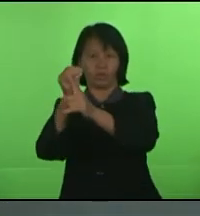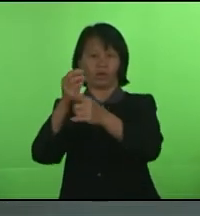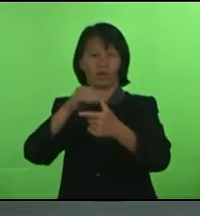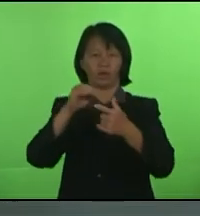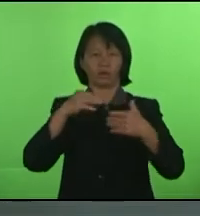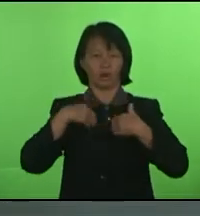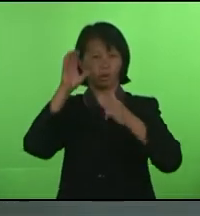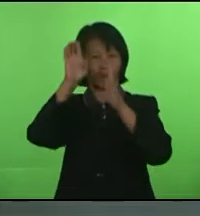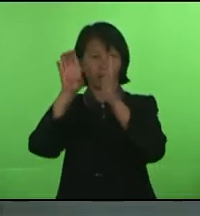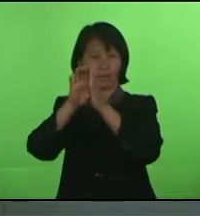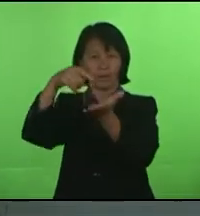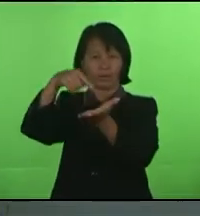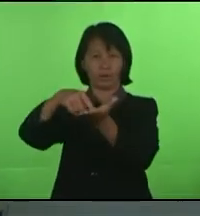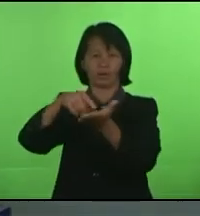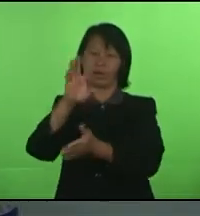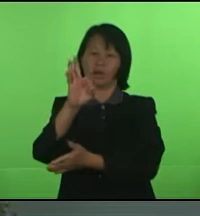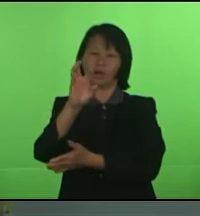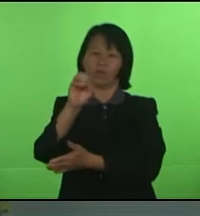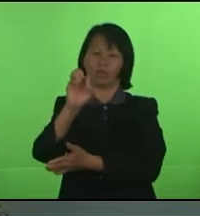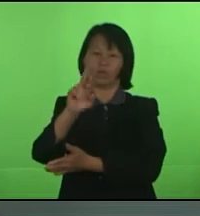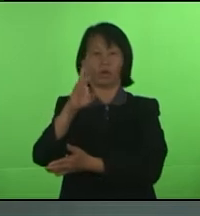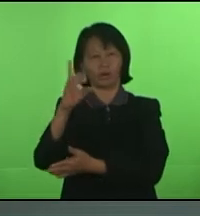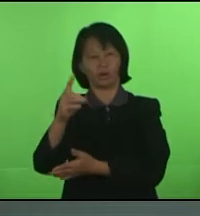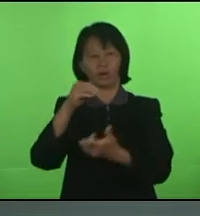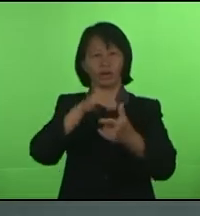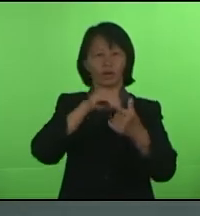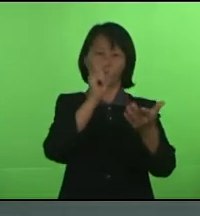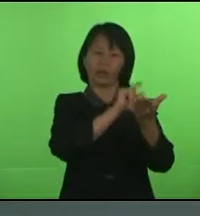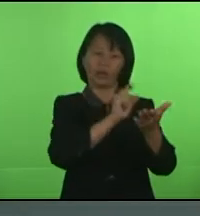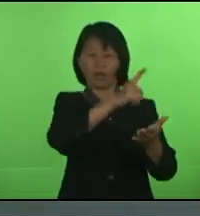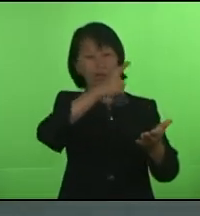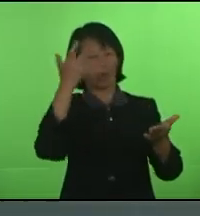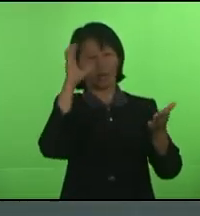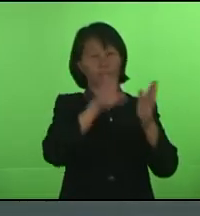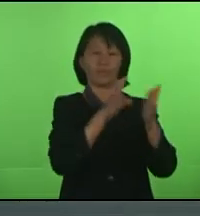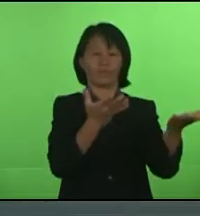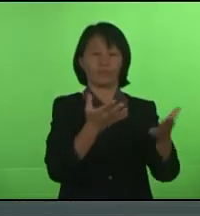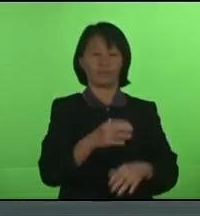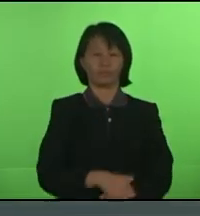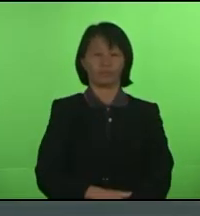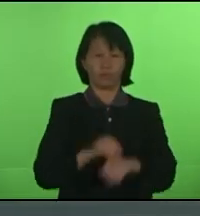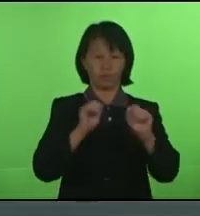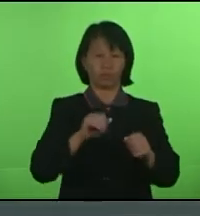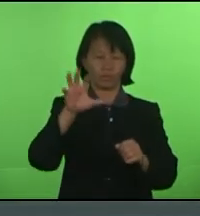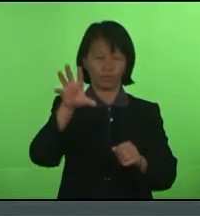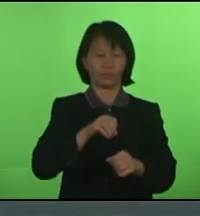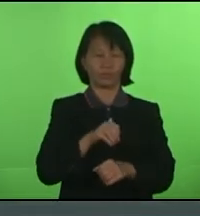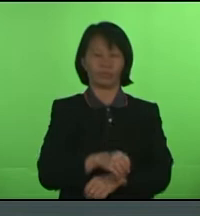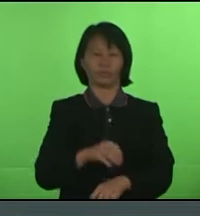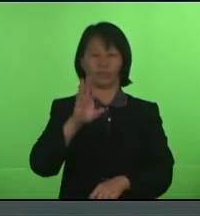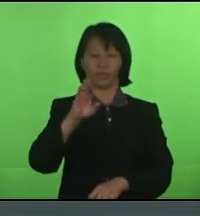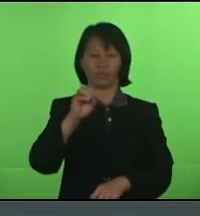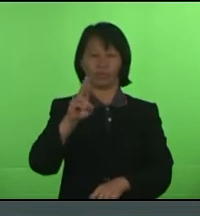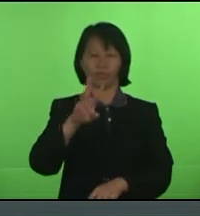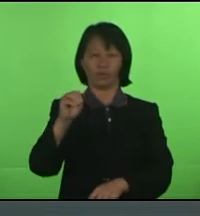here, graphical object, or you have pictures like that, Ford, or even that graphical objects there. So various ways it can